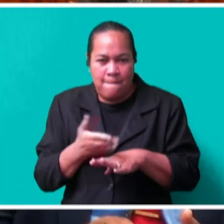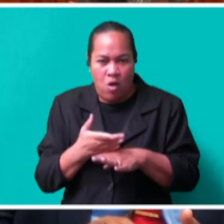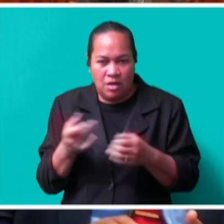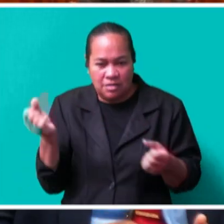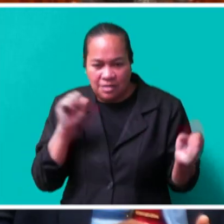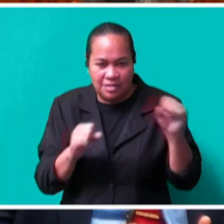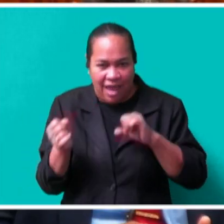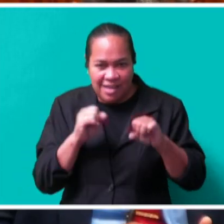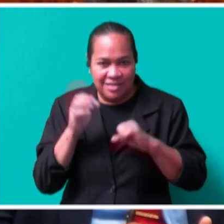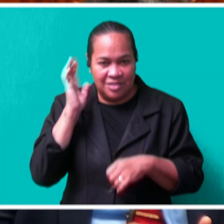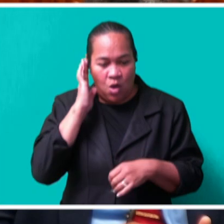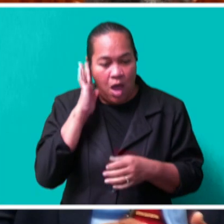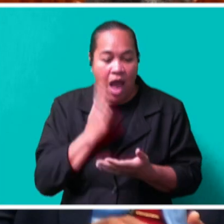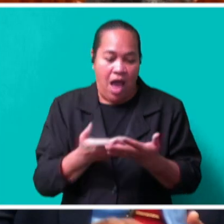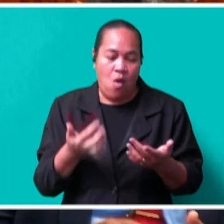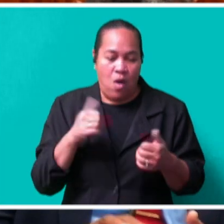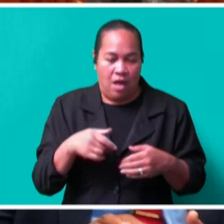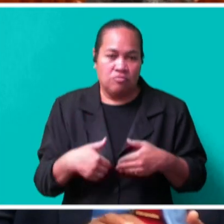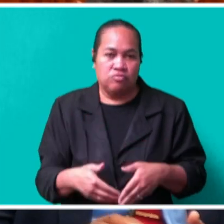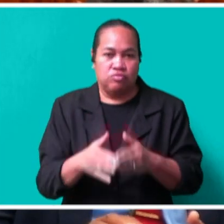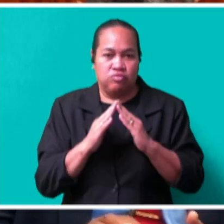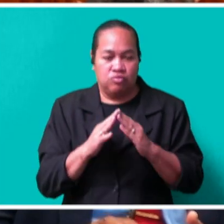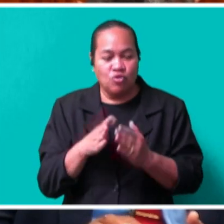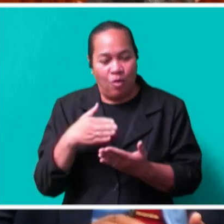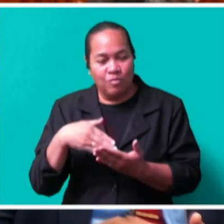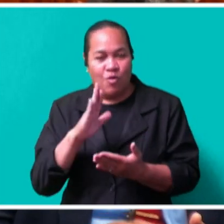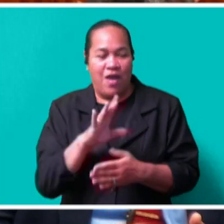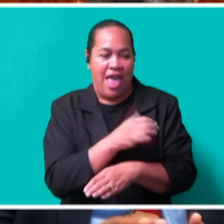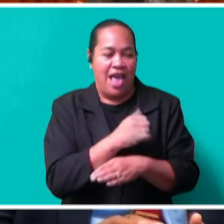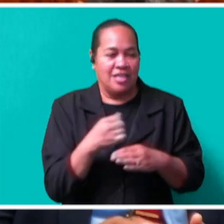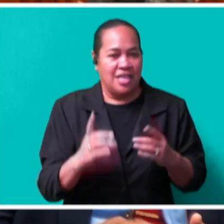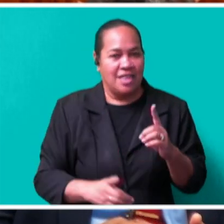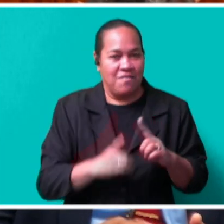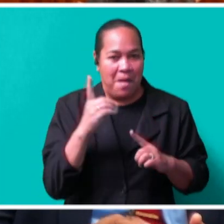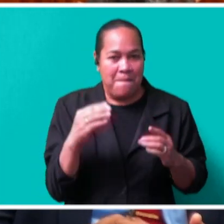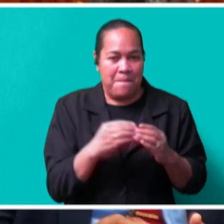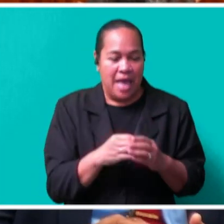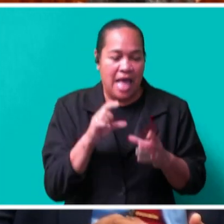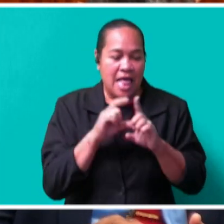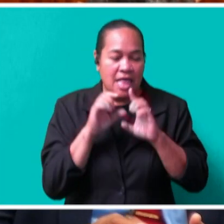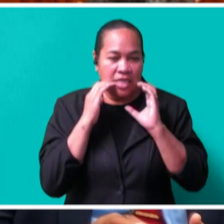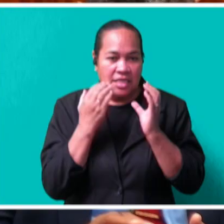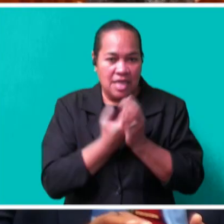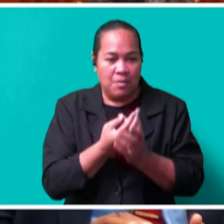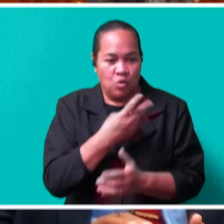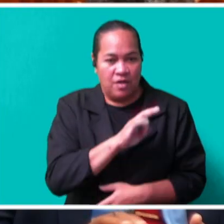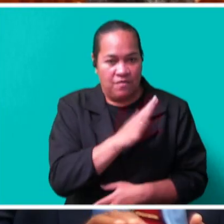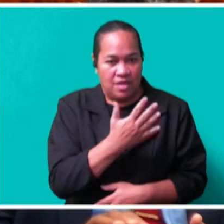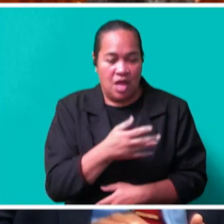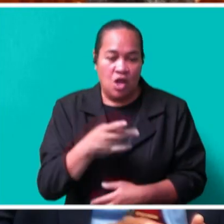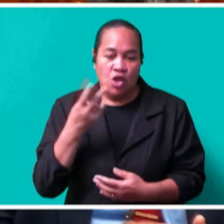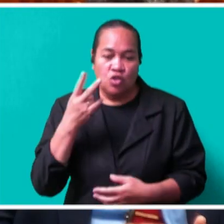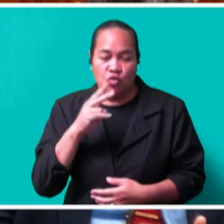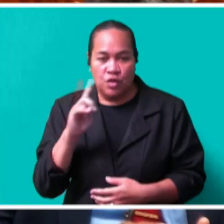ultimately led to the project being approved by the Asian Development Bank December 25, 2025. Honourable Speaker,